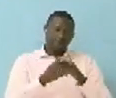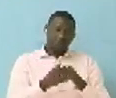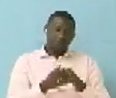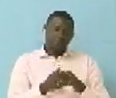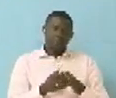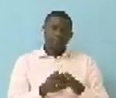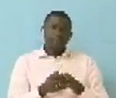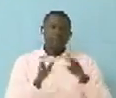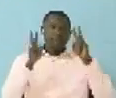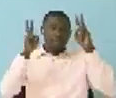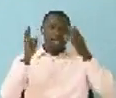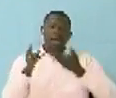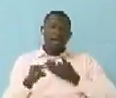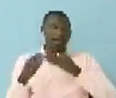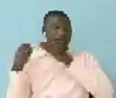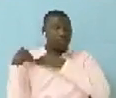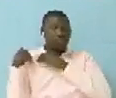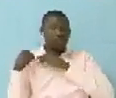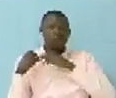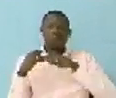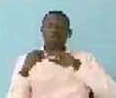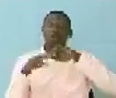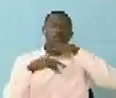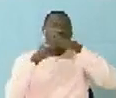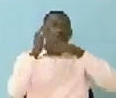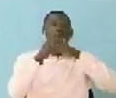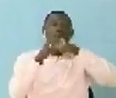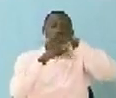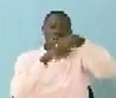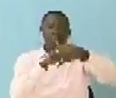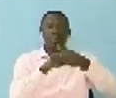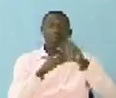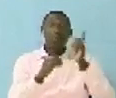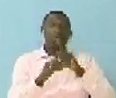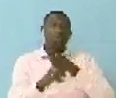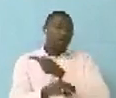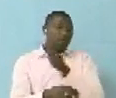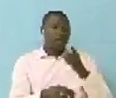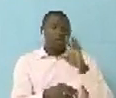He has responsibility over what they have done.